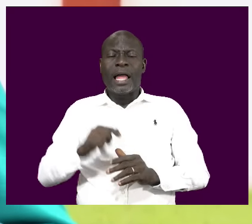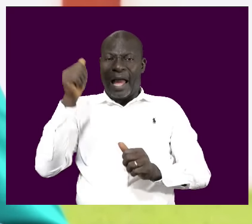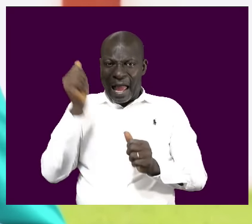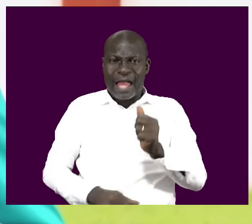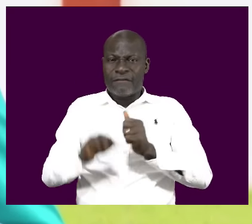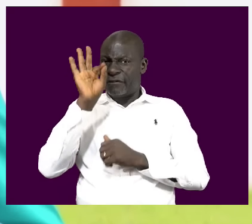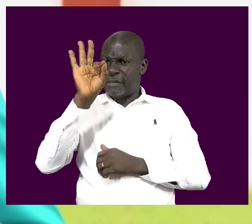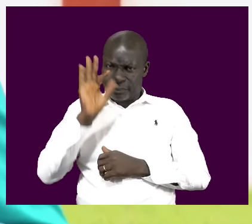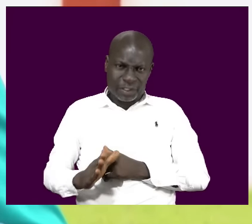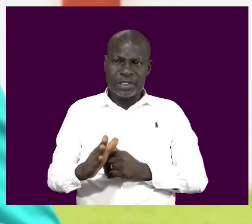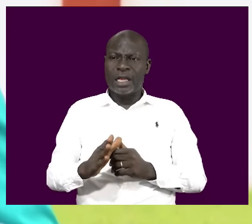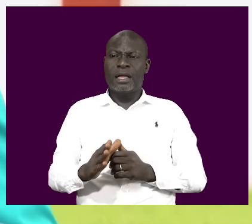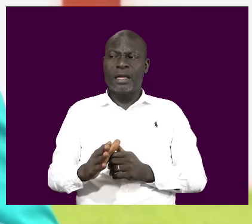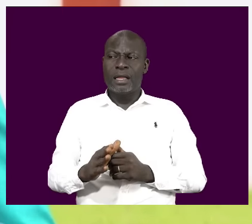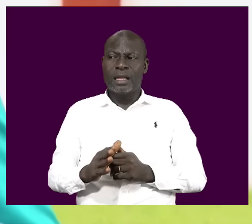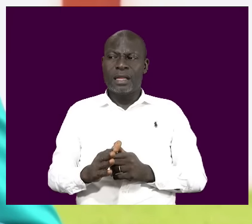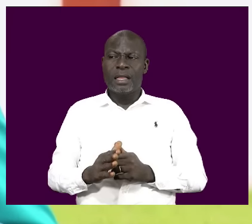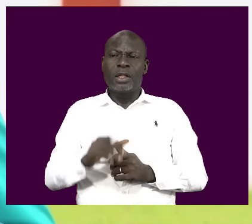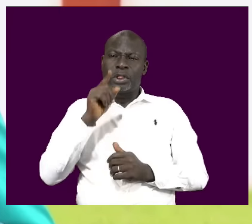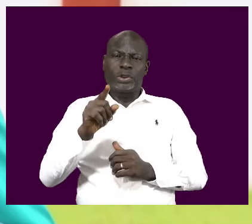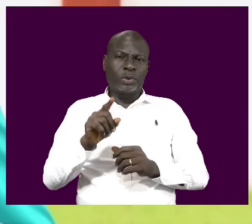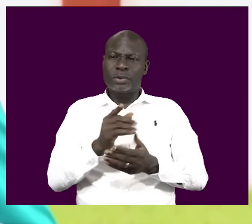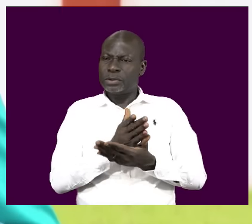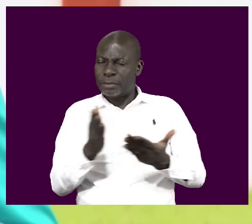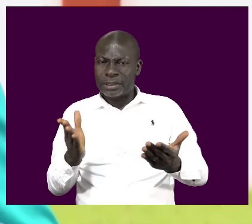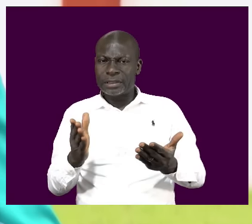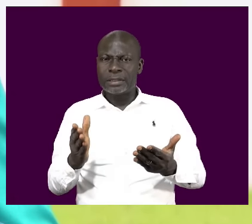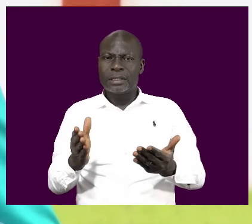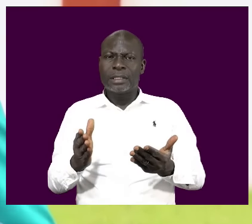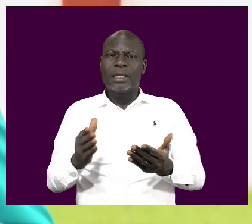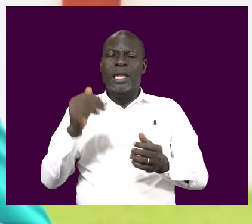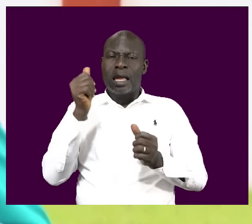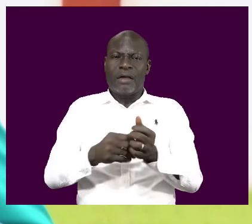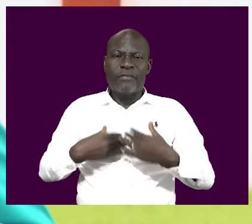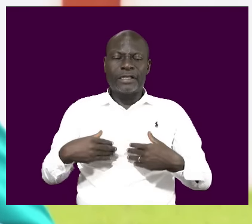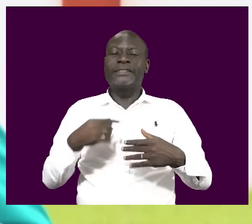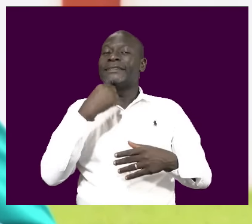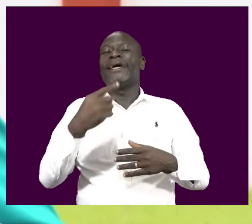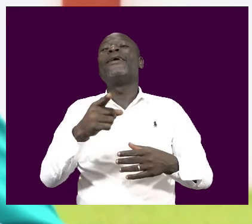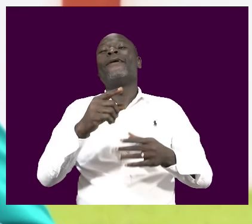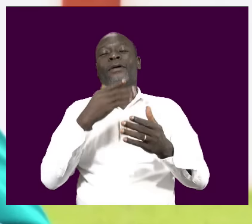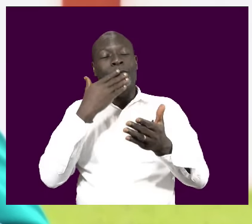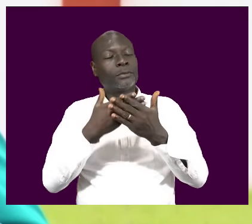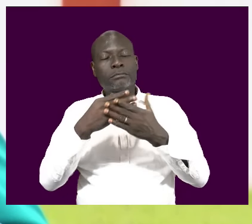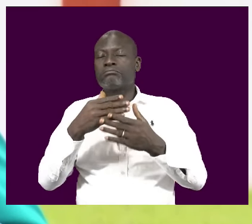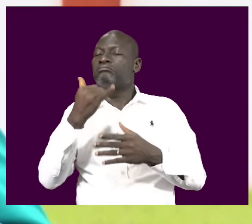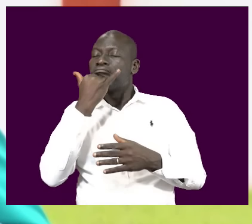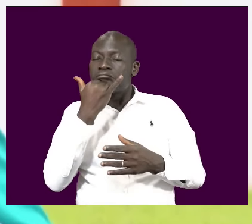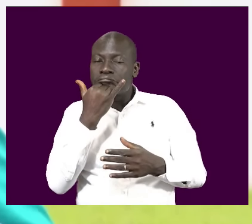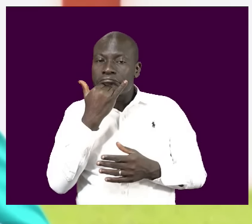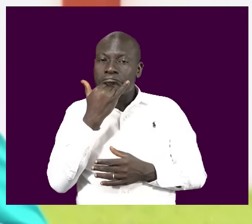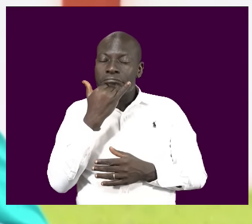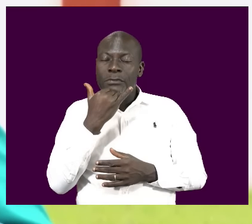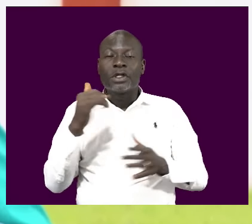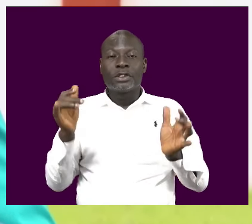preachi. Se wo benya biblia atoten. Obi abe praise you no. Enya no kre, enya no mampo. Na urade